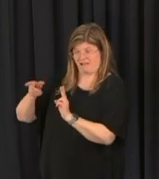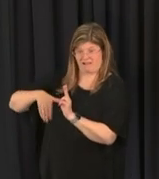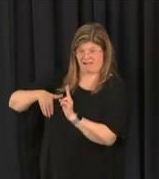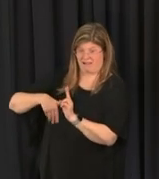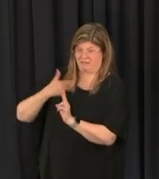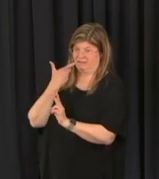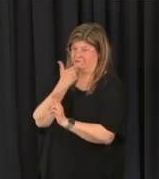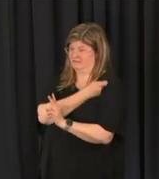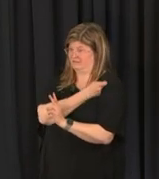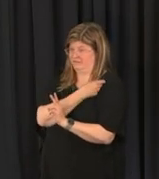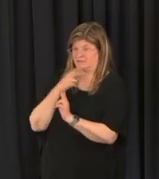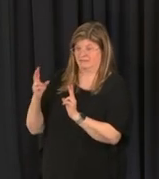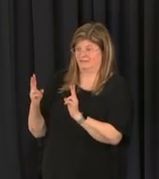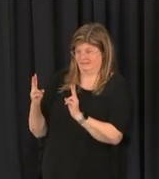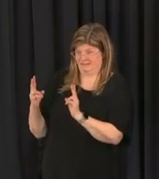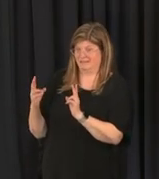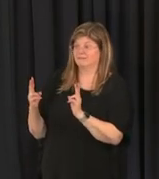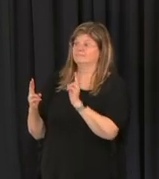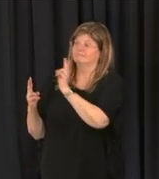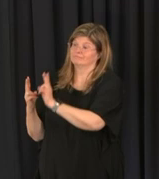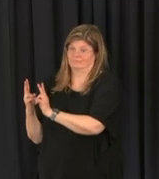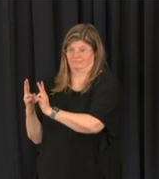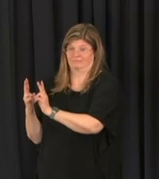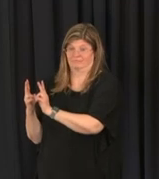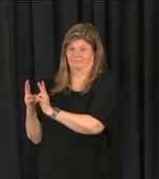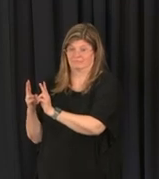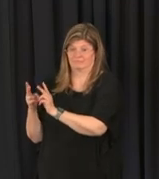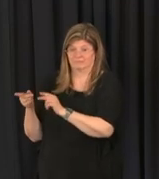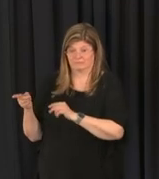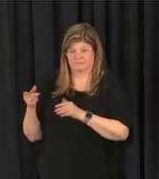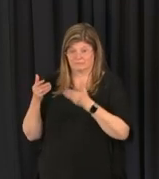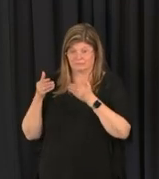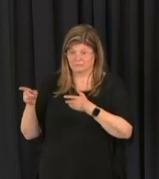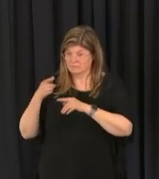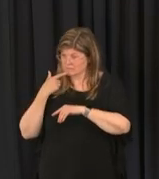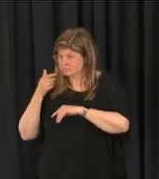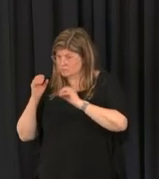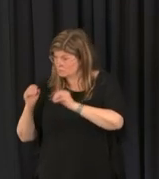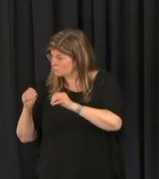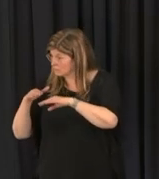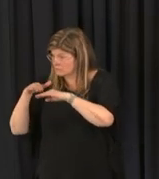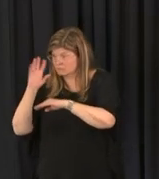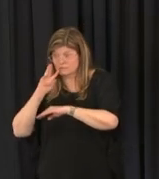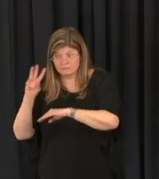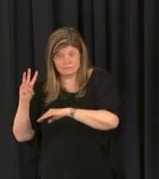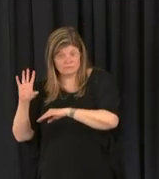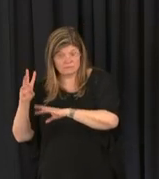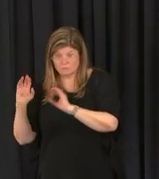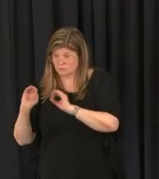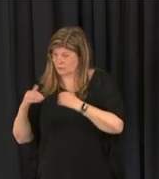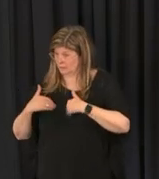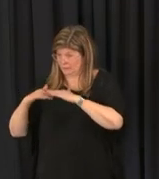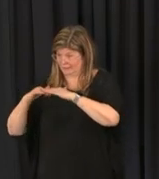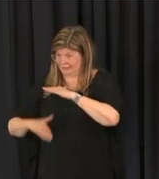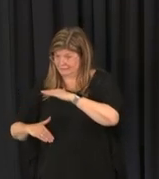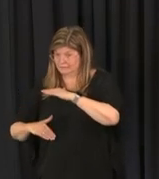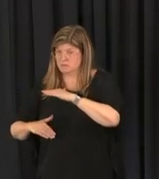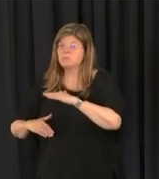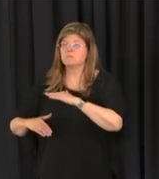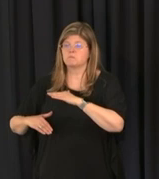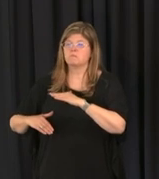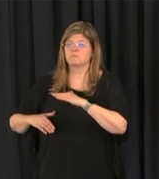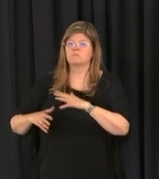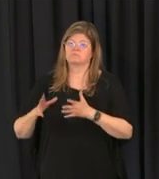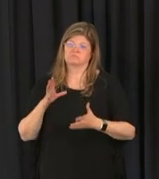unvaccinated couple, and none of them are over the age of 65, none of them have qualifying medical conditions, then it would